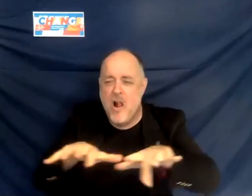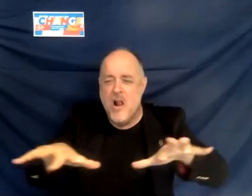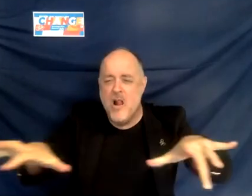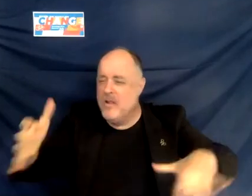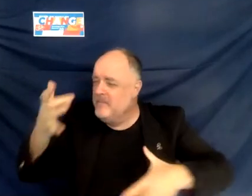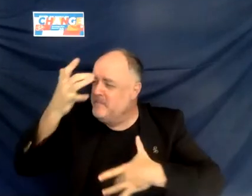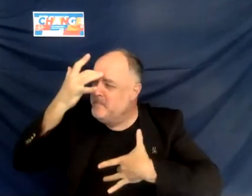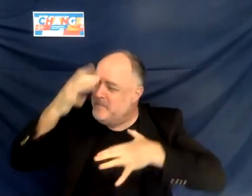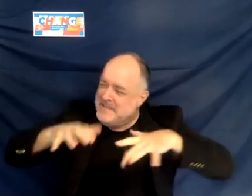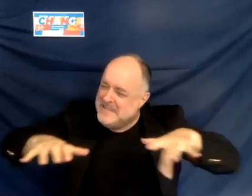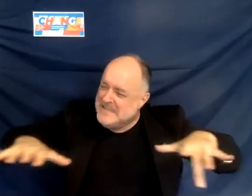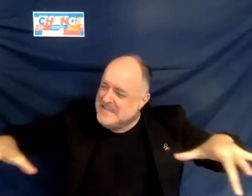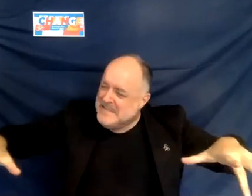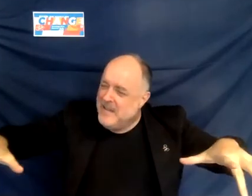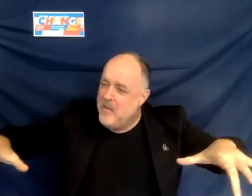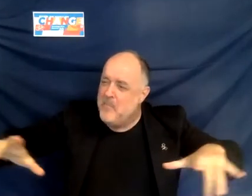our cities,